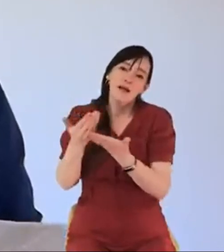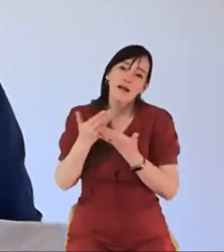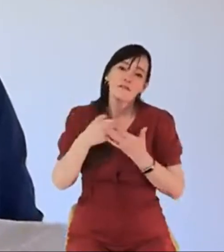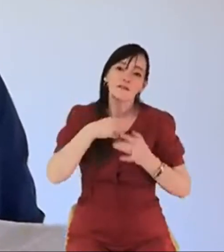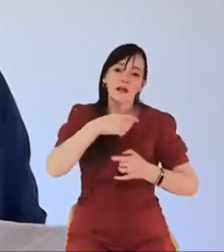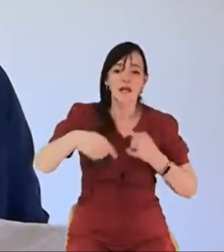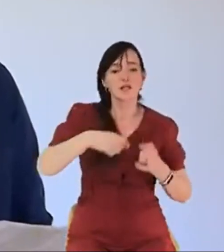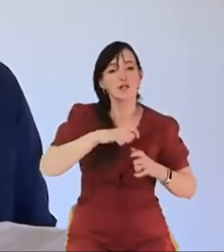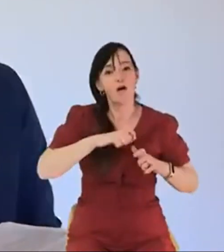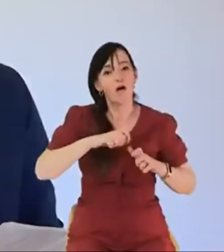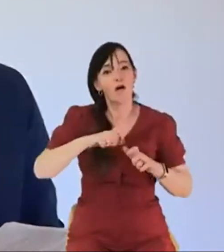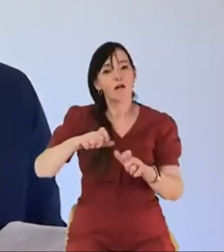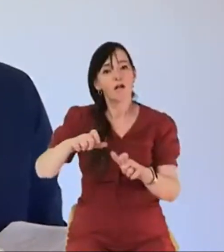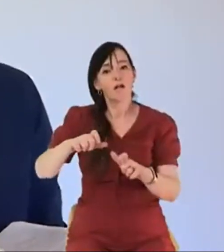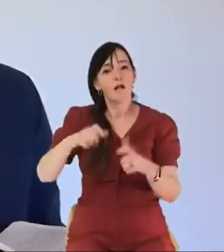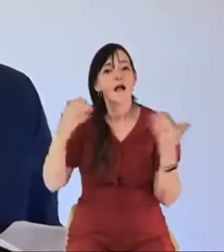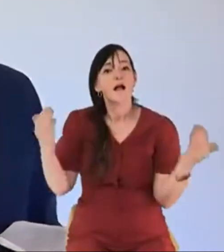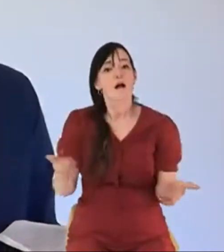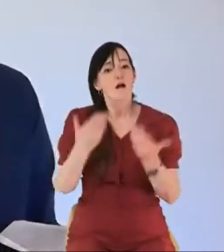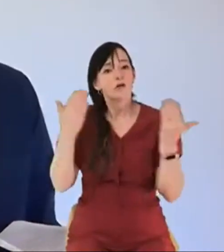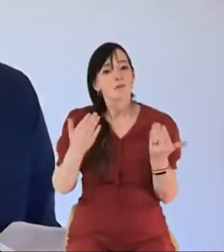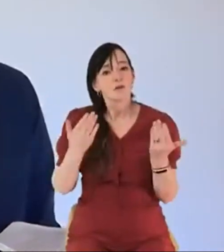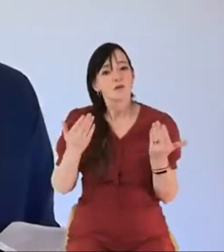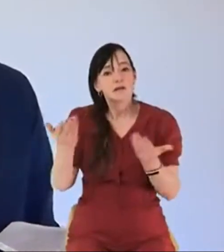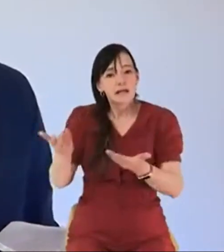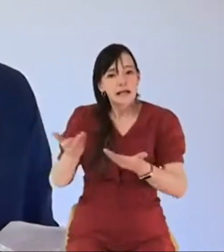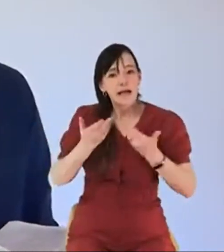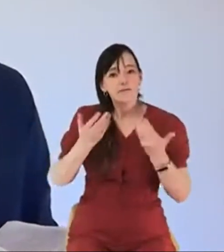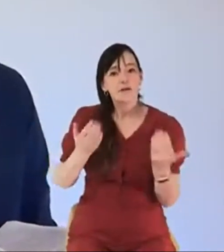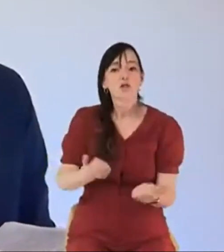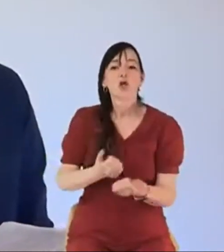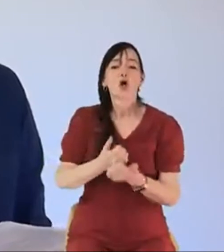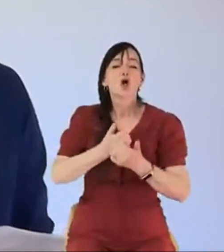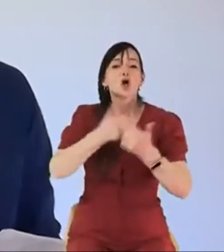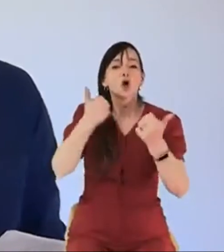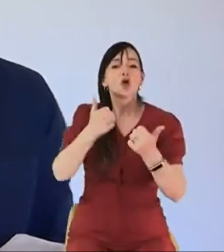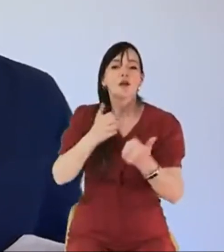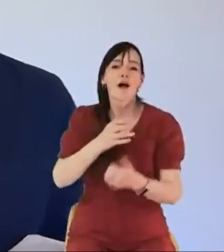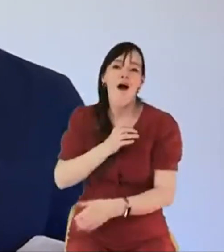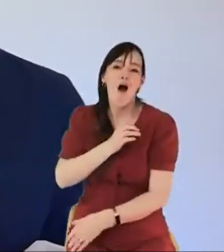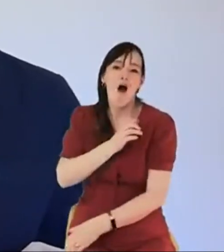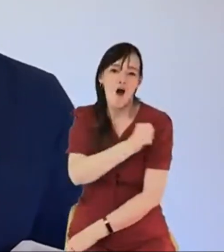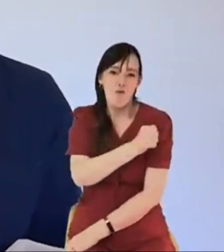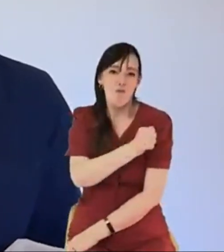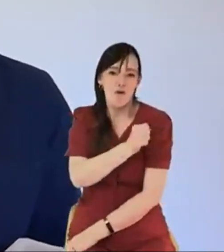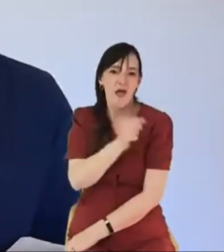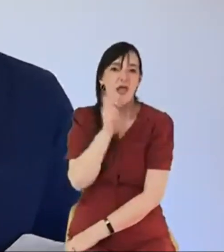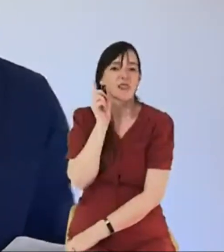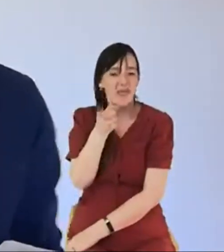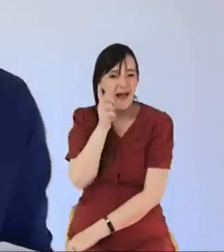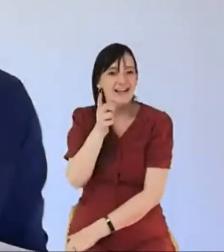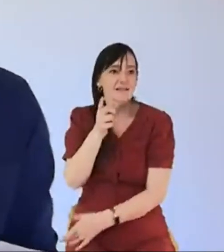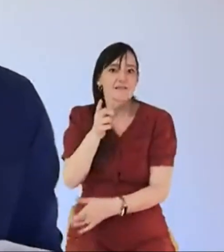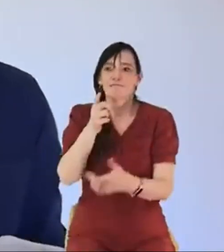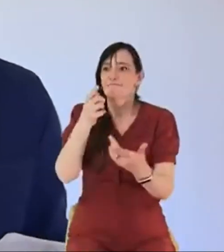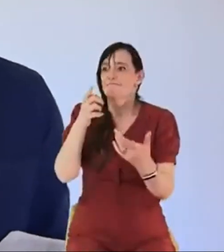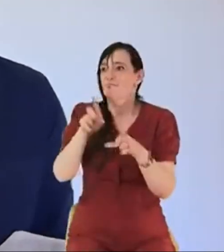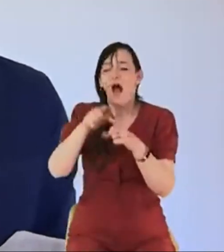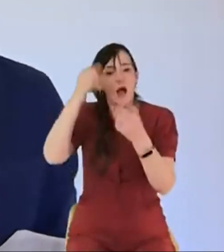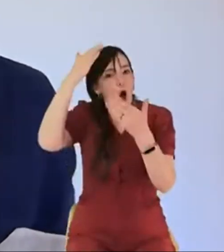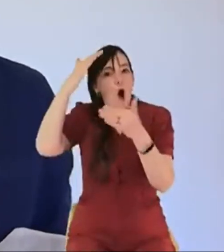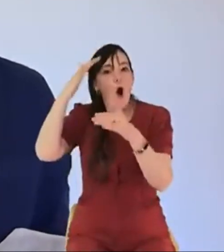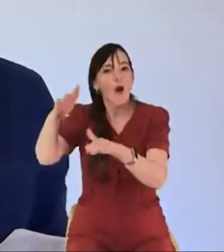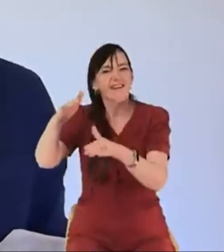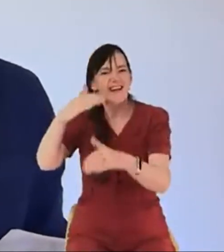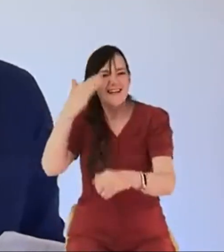encouragement and good hope the good hope that is ours that holiday that's